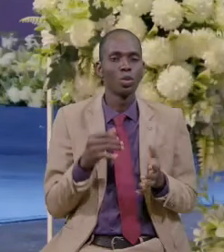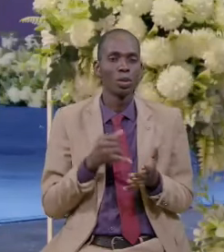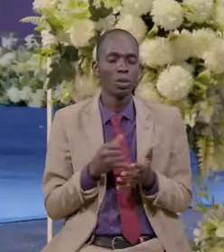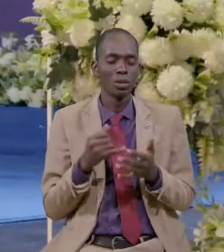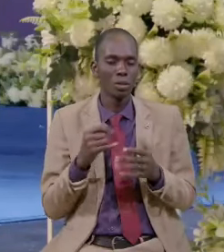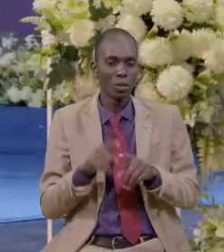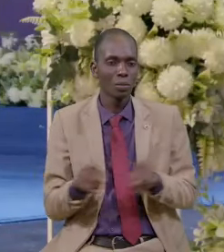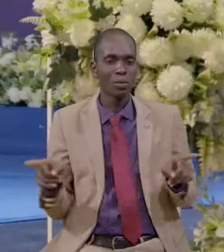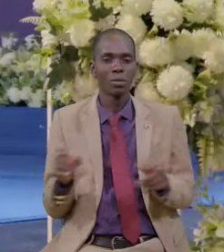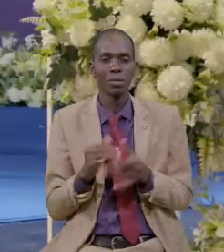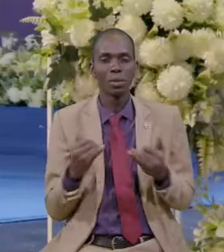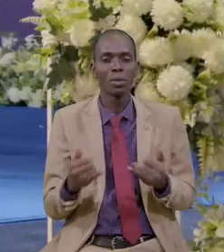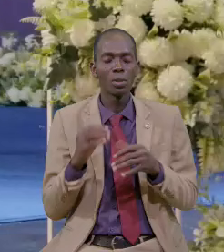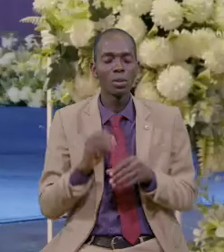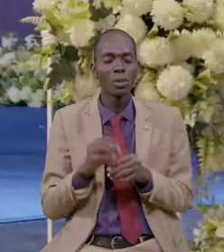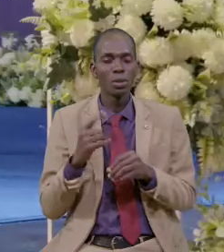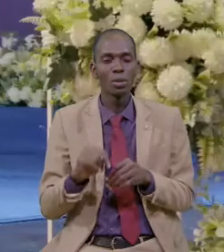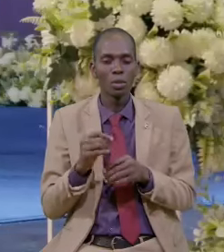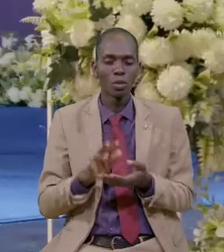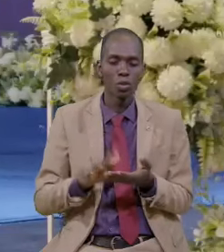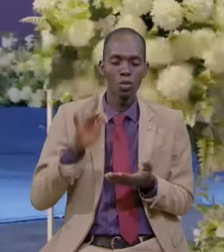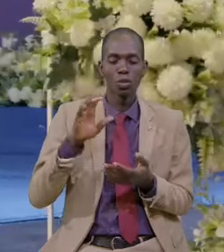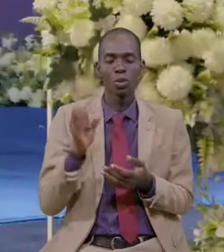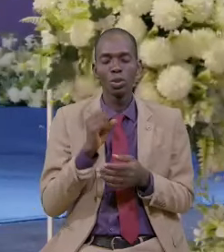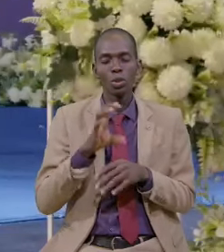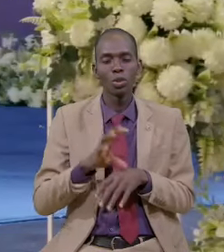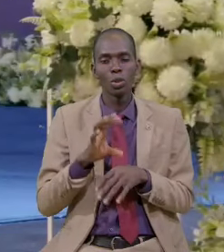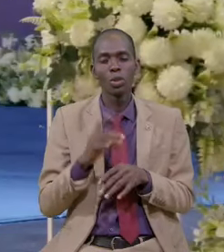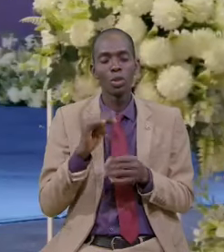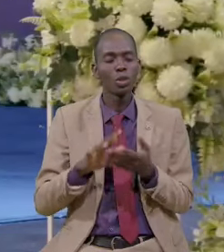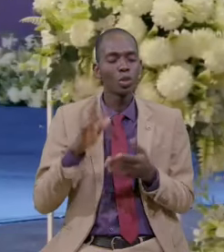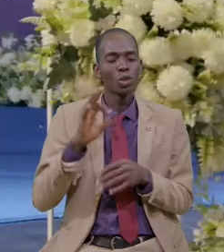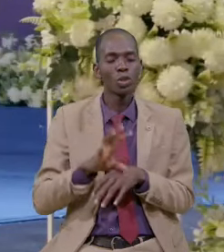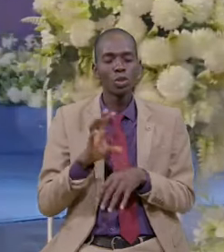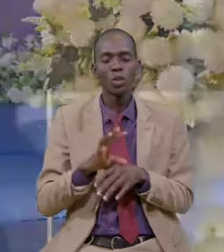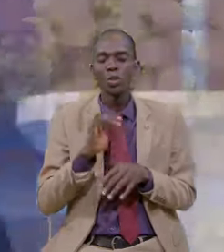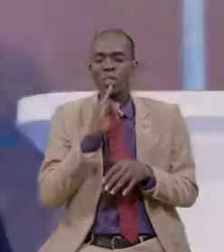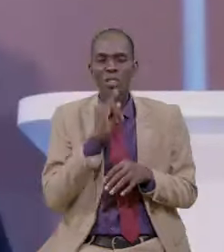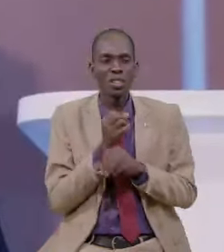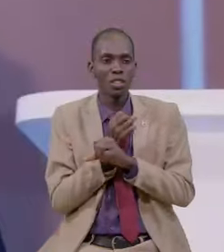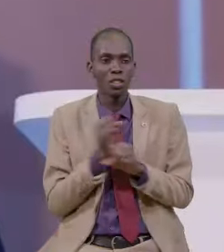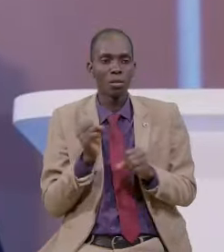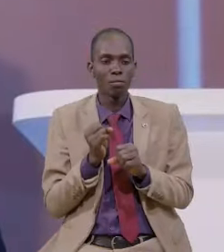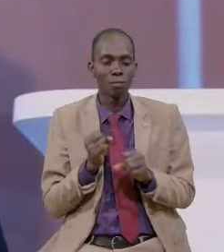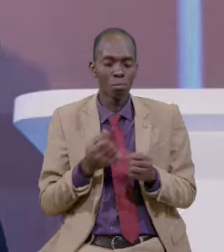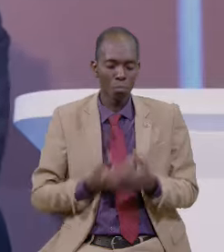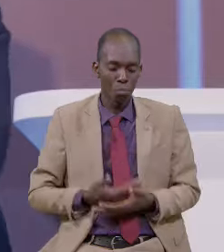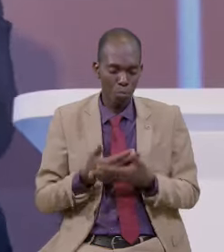but a church saved, born again, born anew, born